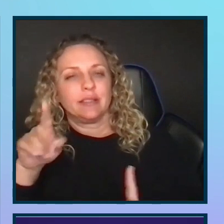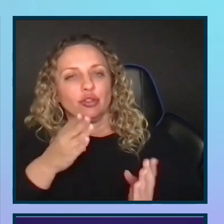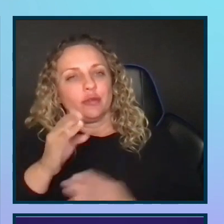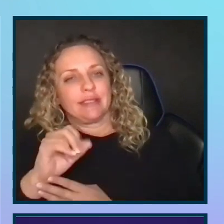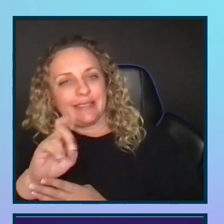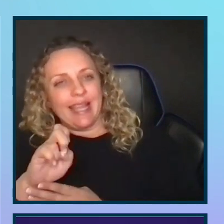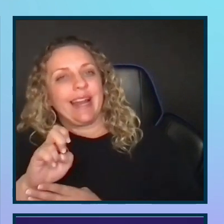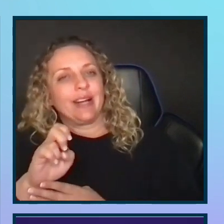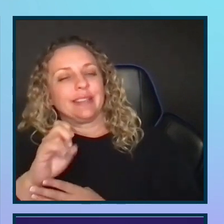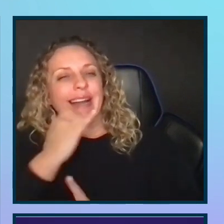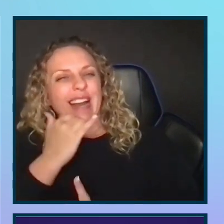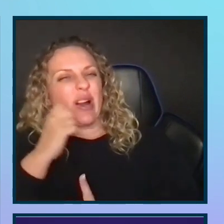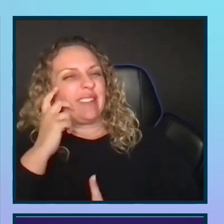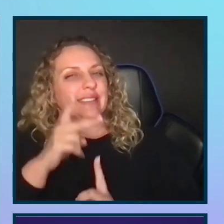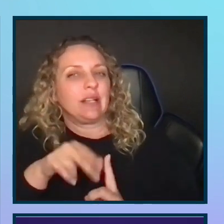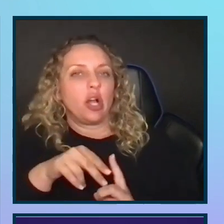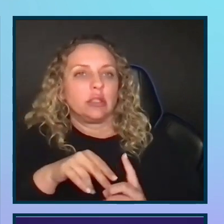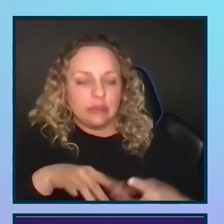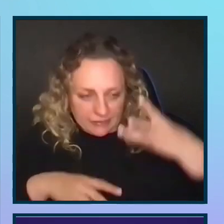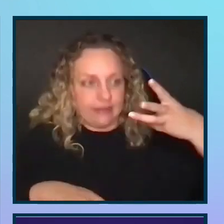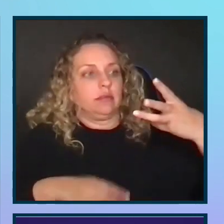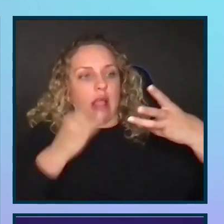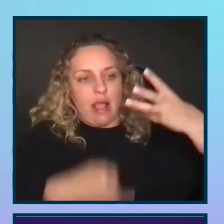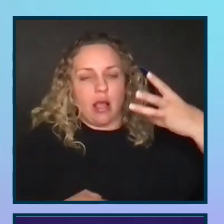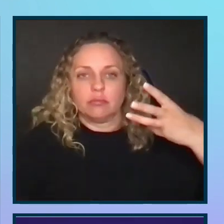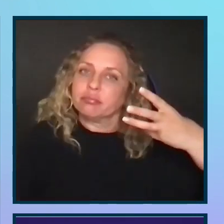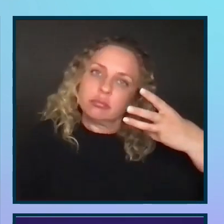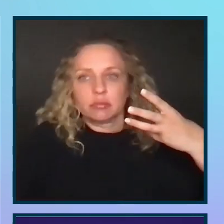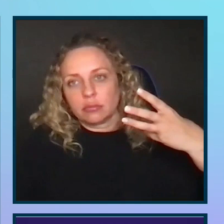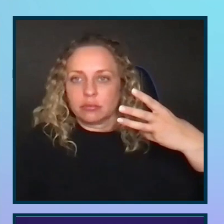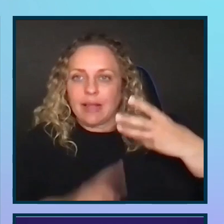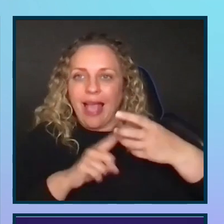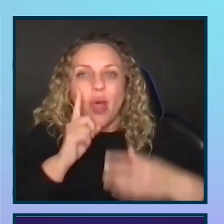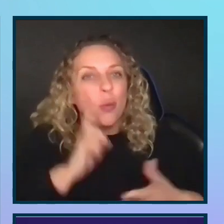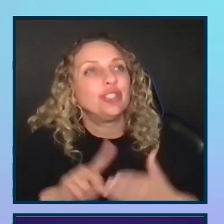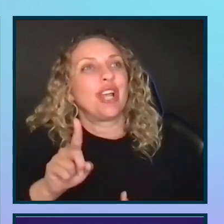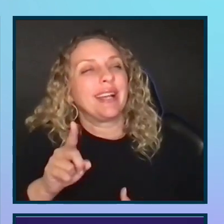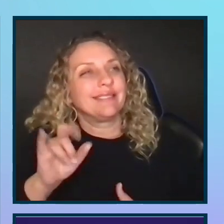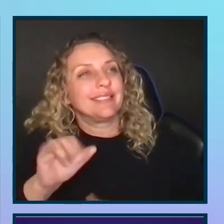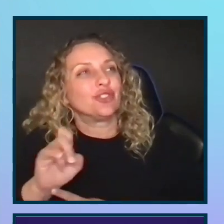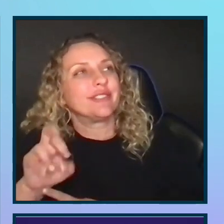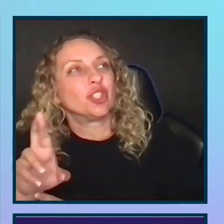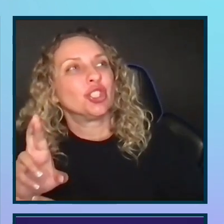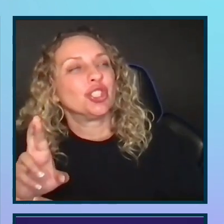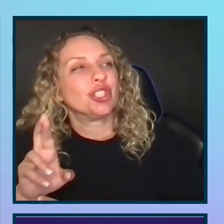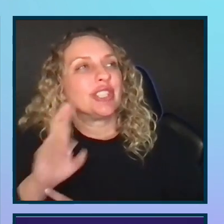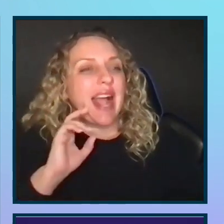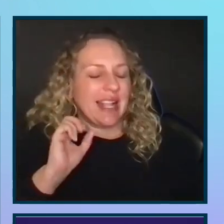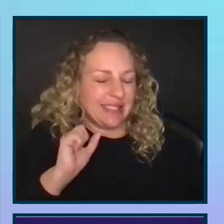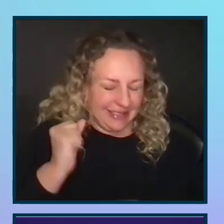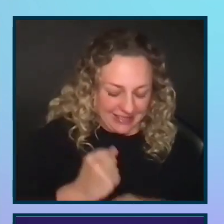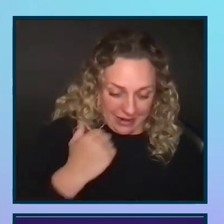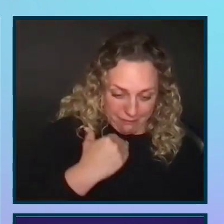trigger server-side errors on step 6, the last step. They're like, then we'll check the server. And I'm like, and then send them back to 6